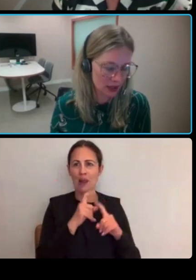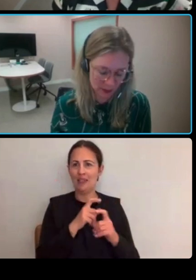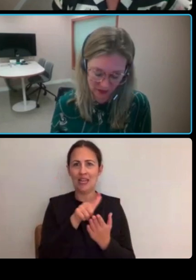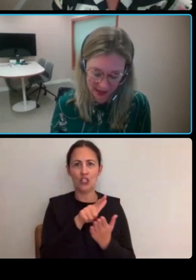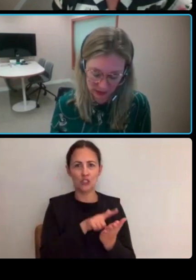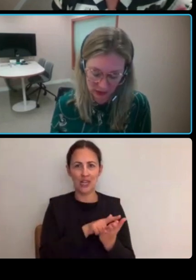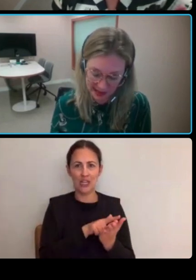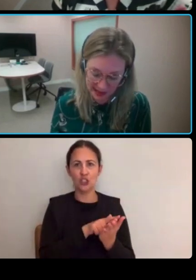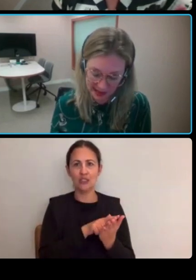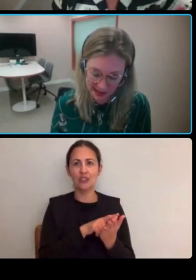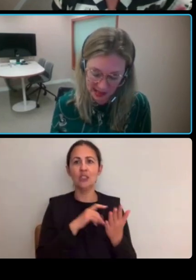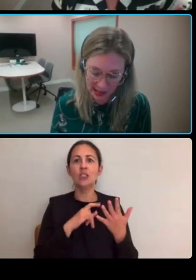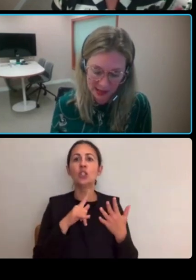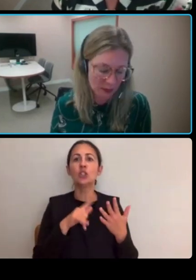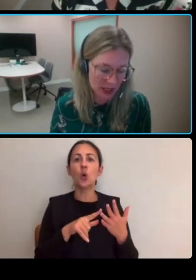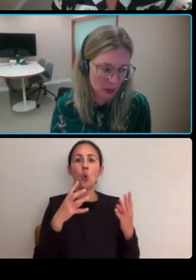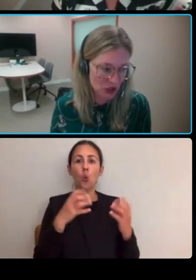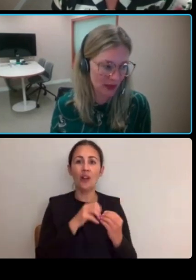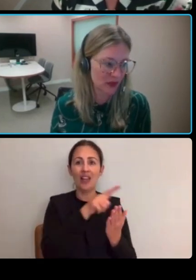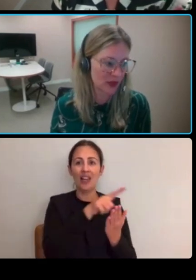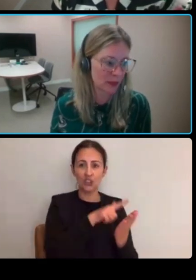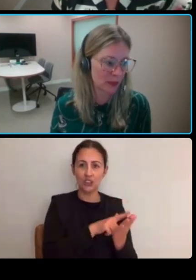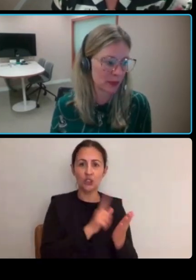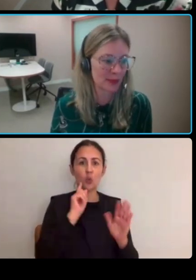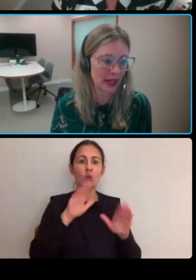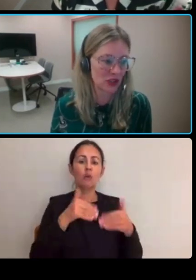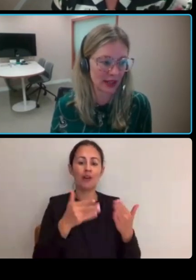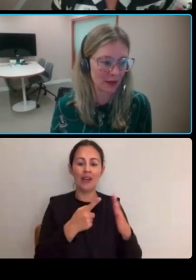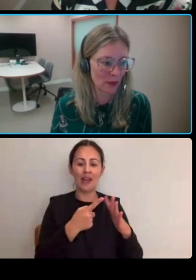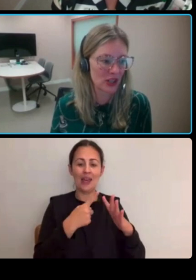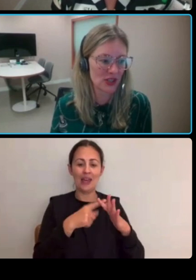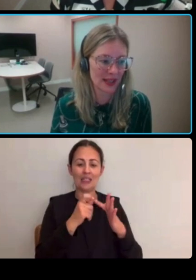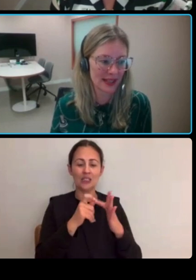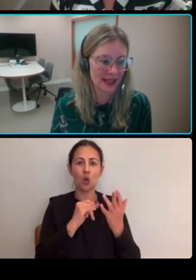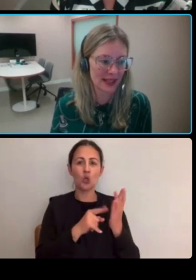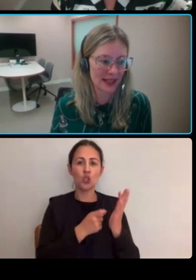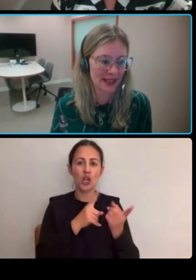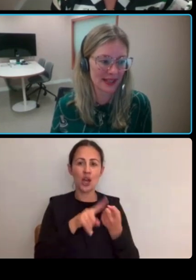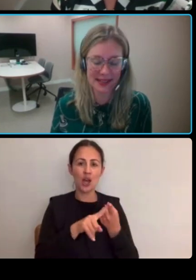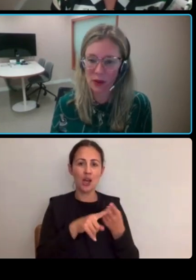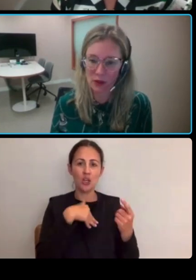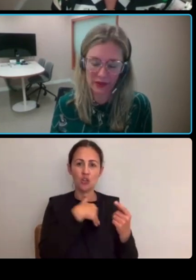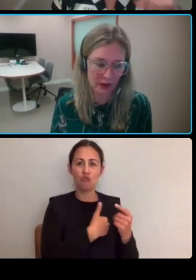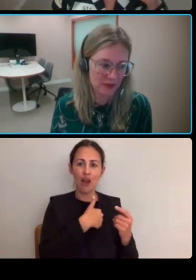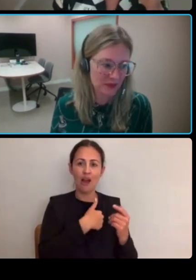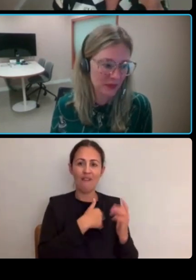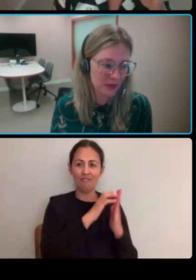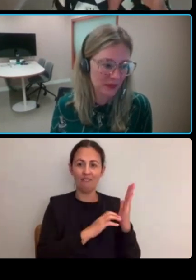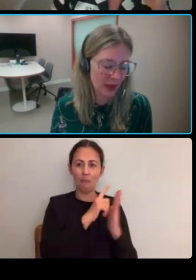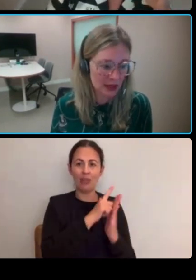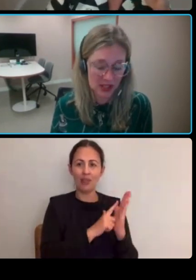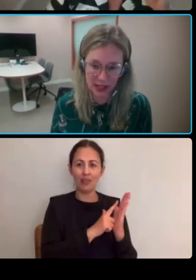So we're going to provide alongside the exposure draft of the bill explanatory information that sets out what